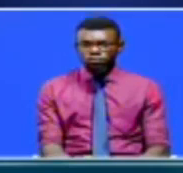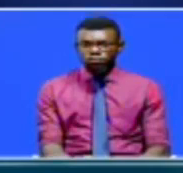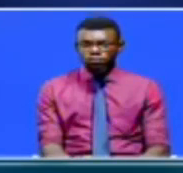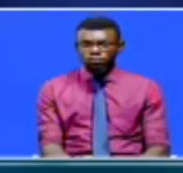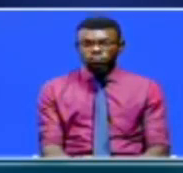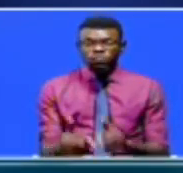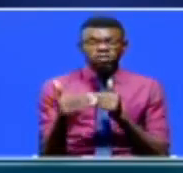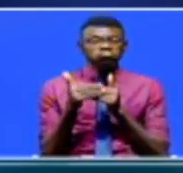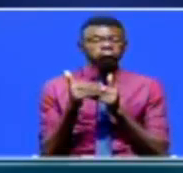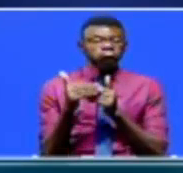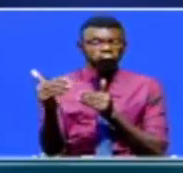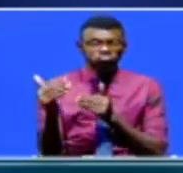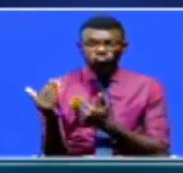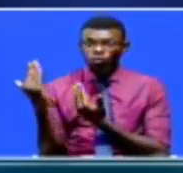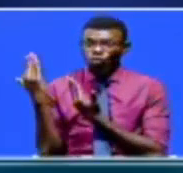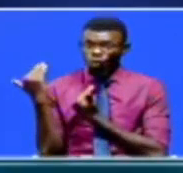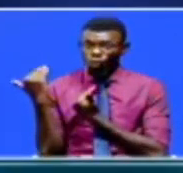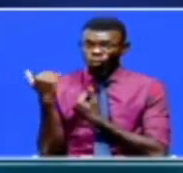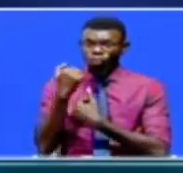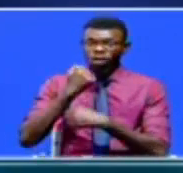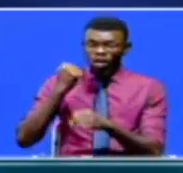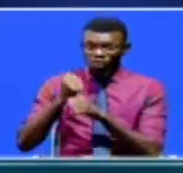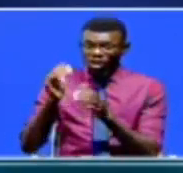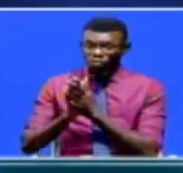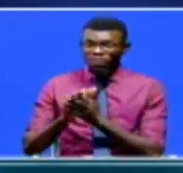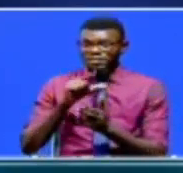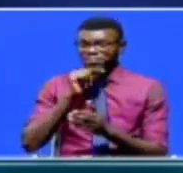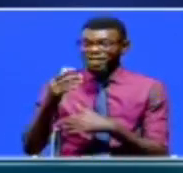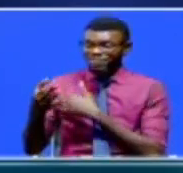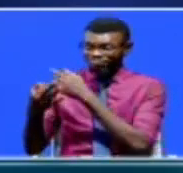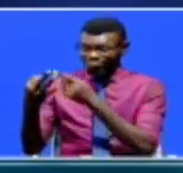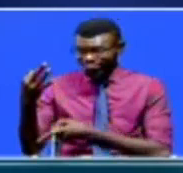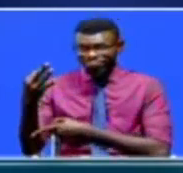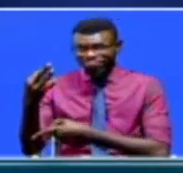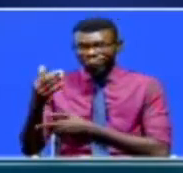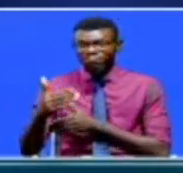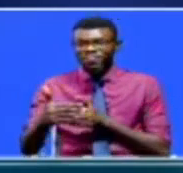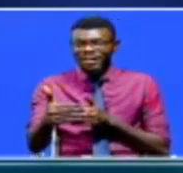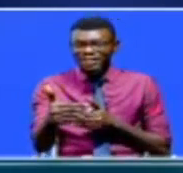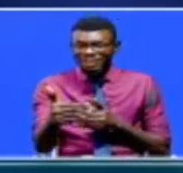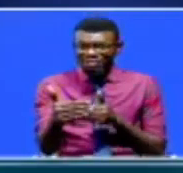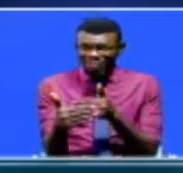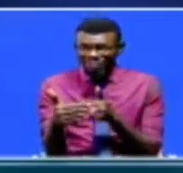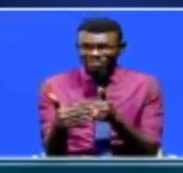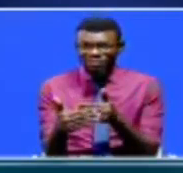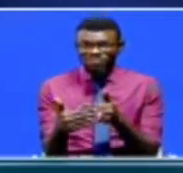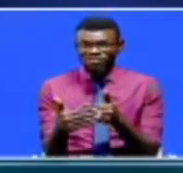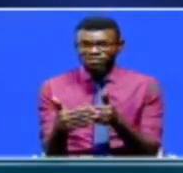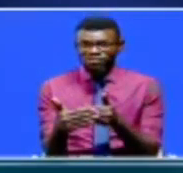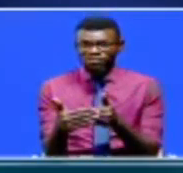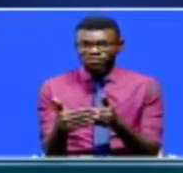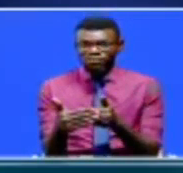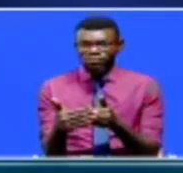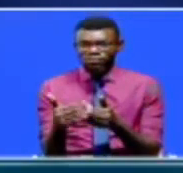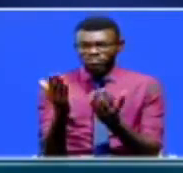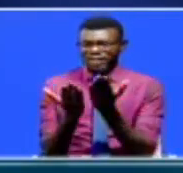I look forward to working with these gentlemen as closely as I have served